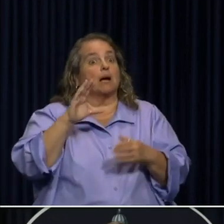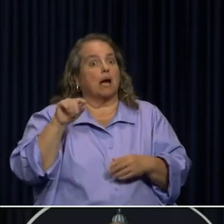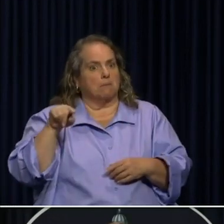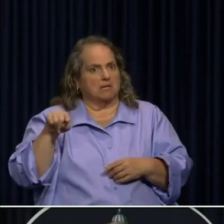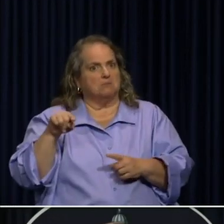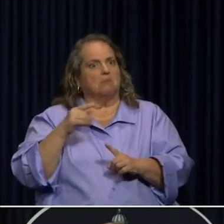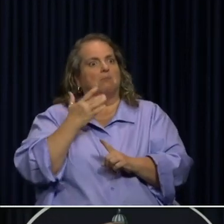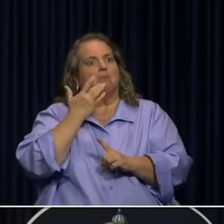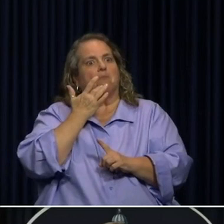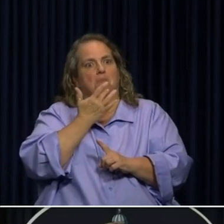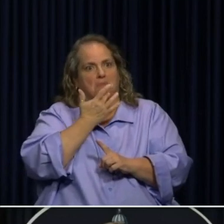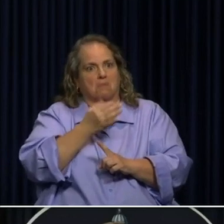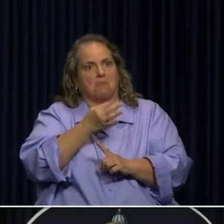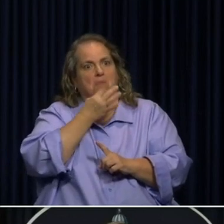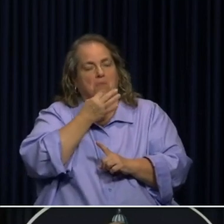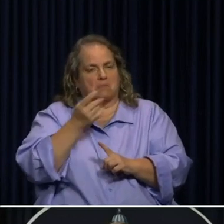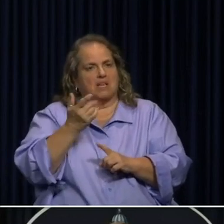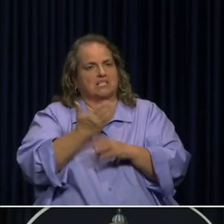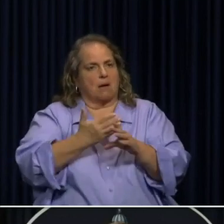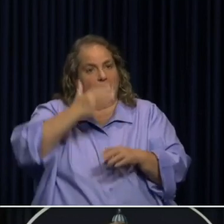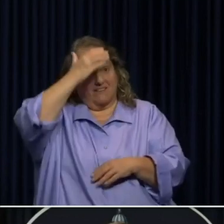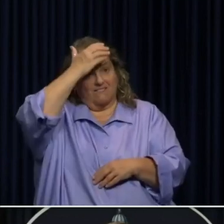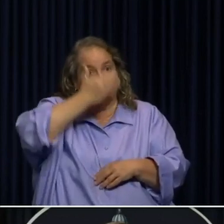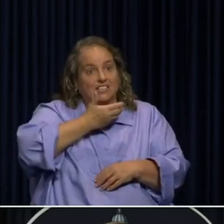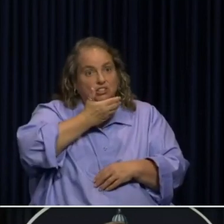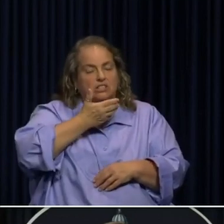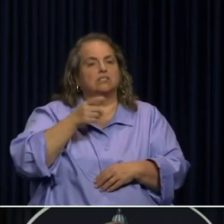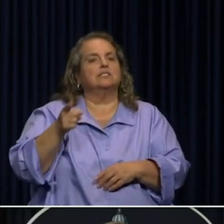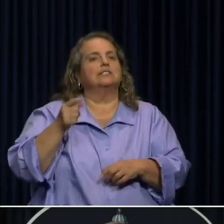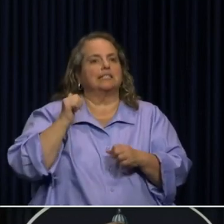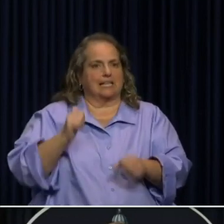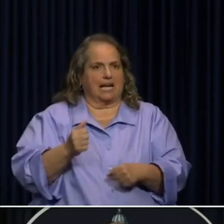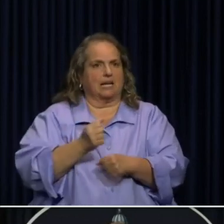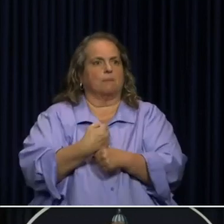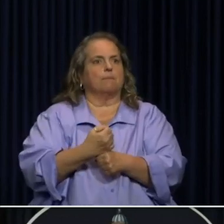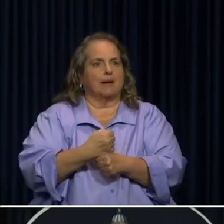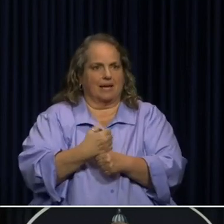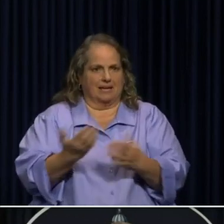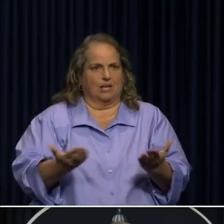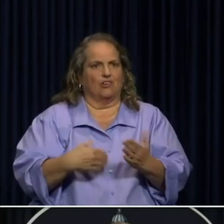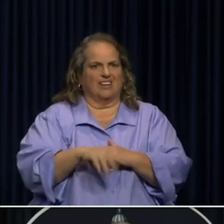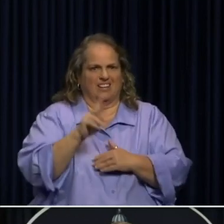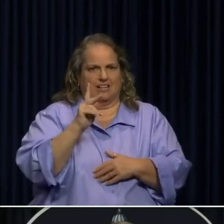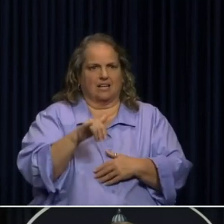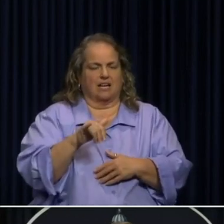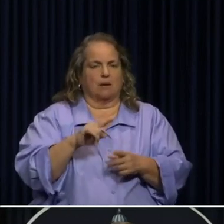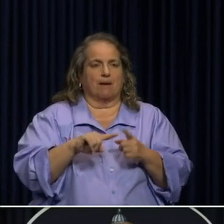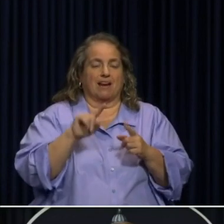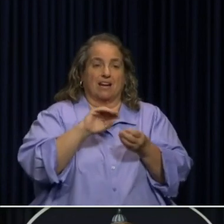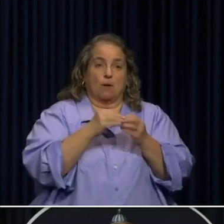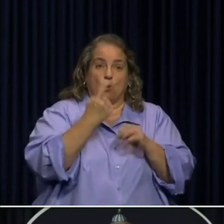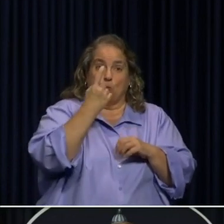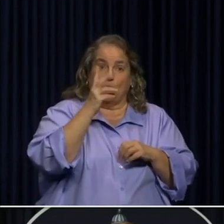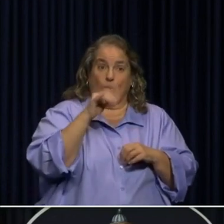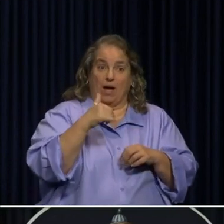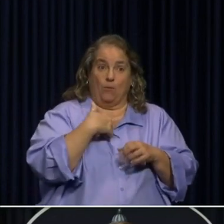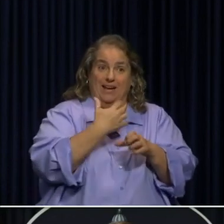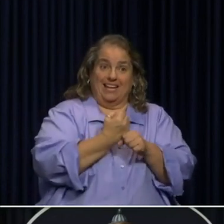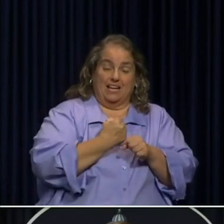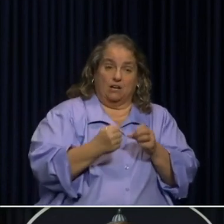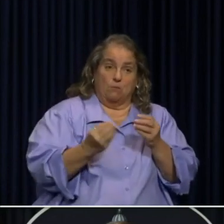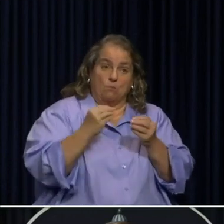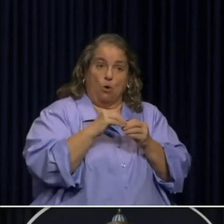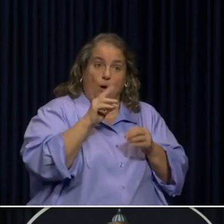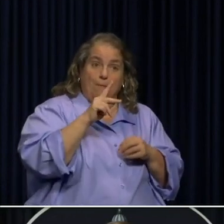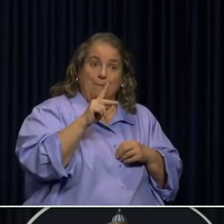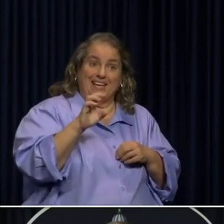of these things, face shields being one of the best that folks have been able to do. But the number one way we're getting additional PPE